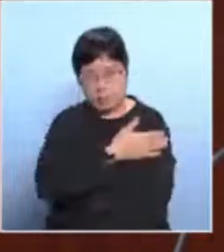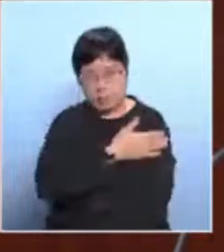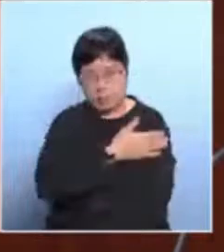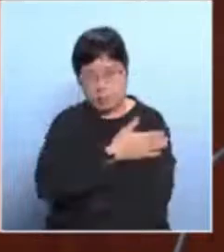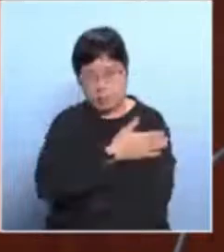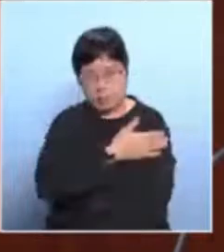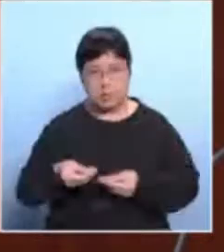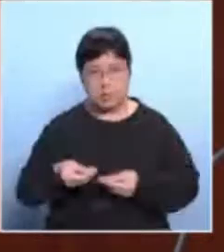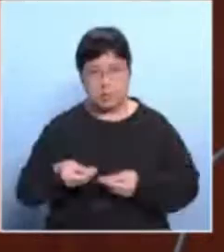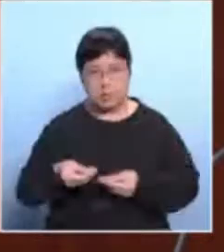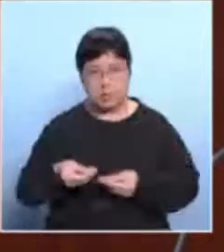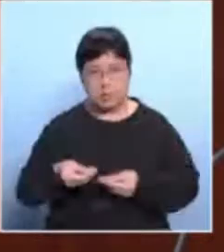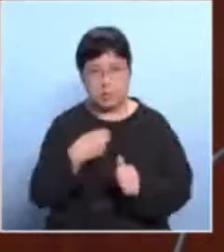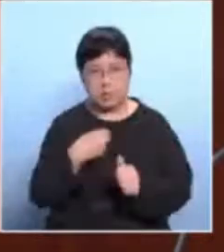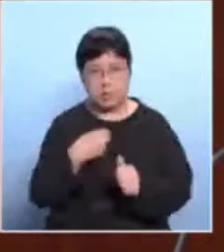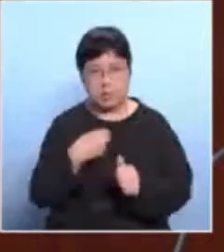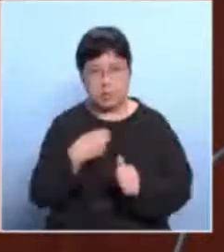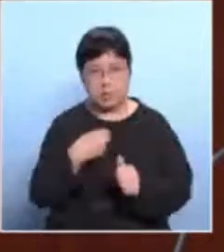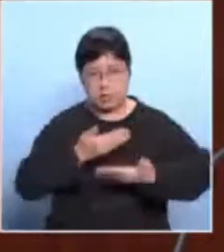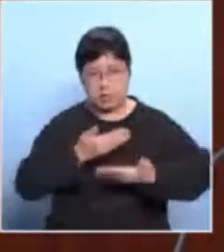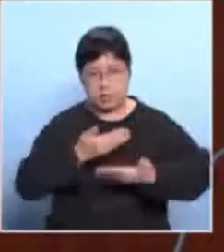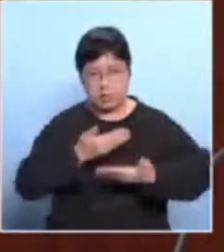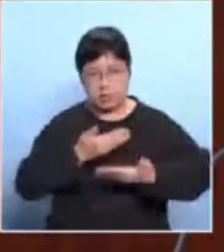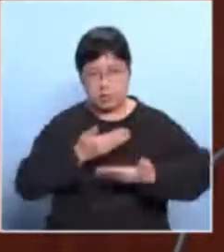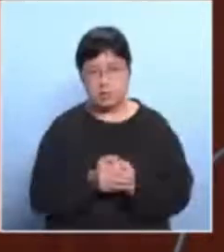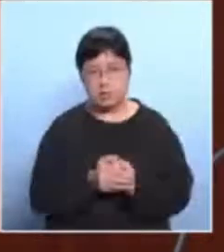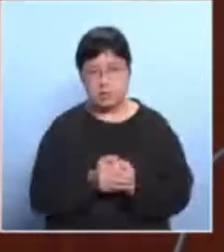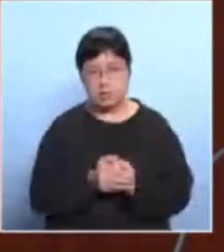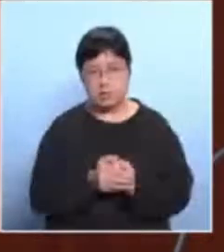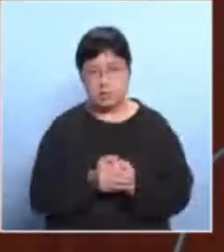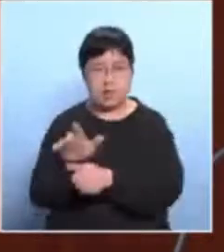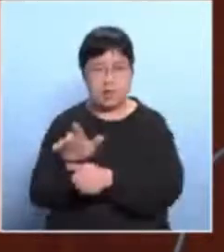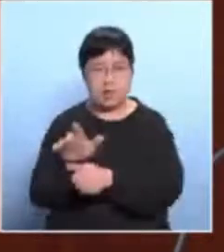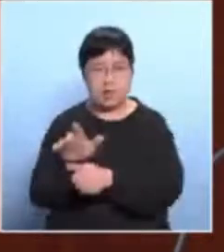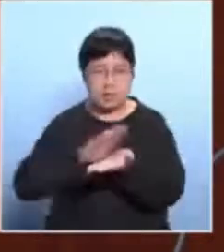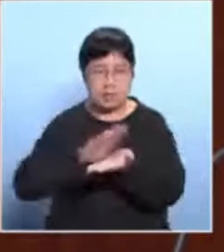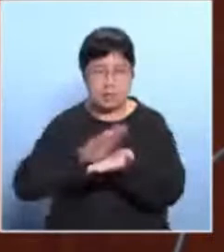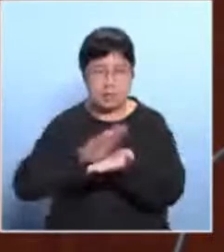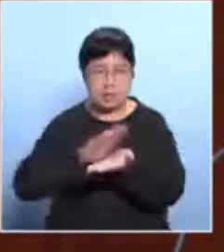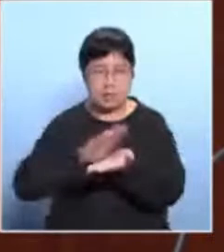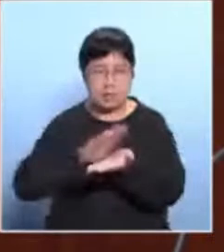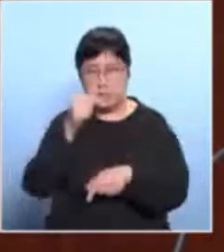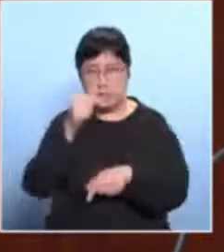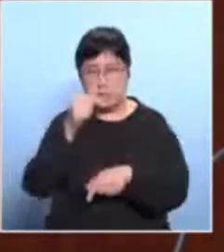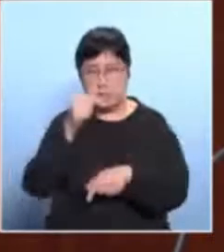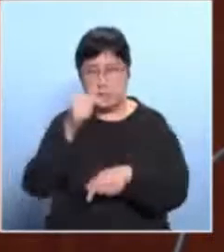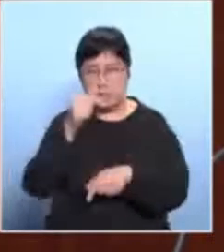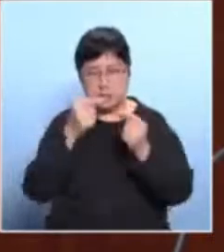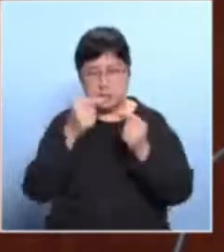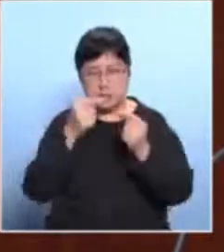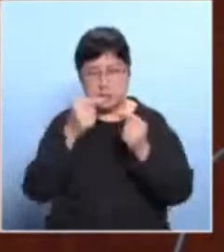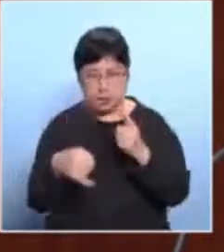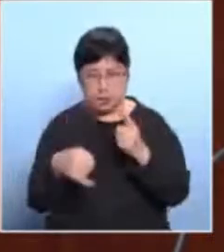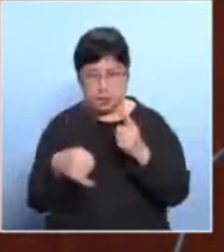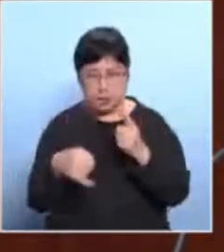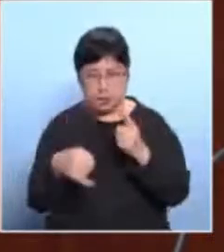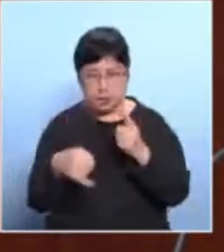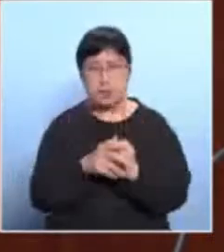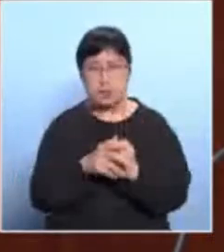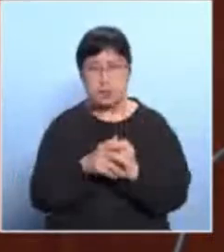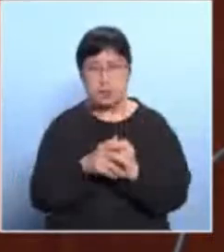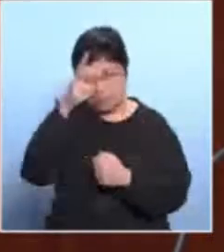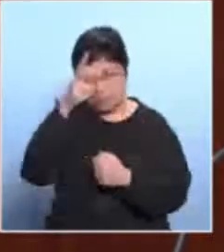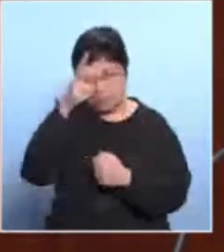To alleviate the shortage of dentists and nurses, the government will introduce amendment bills to the Dentist